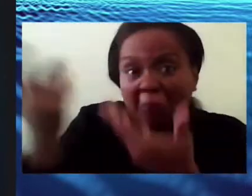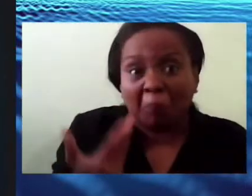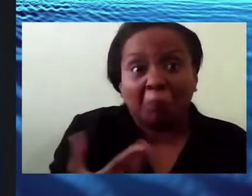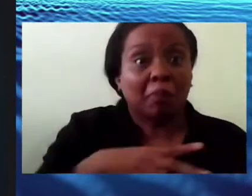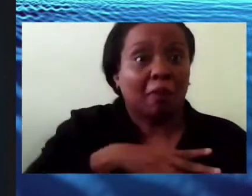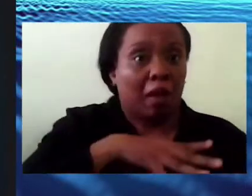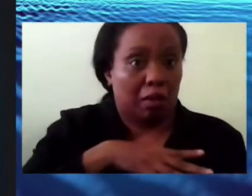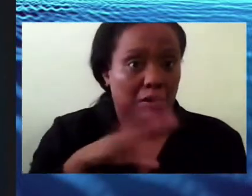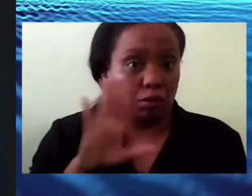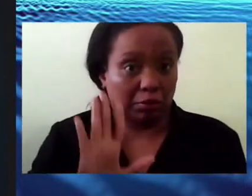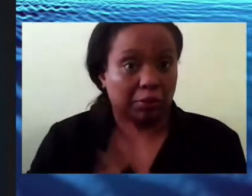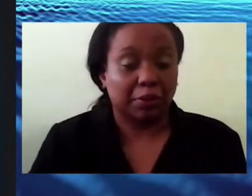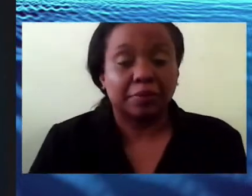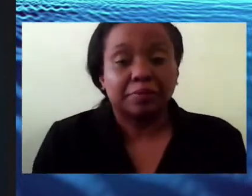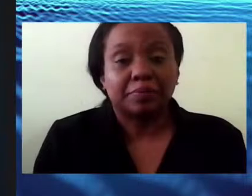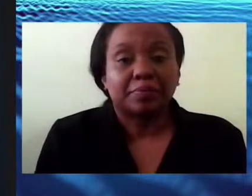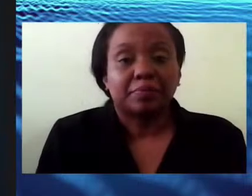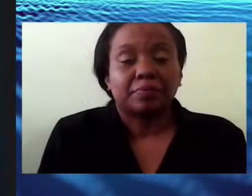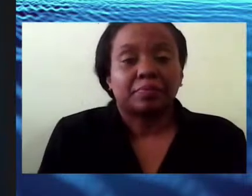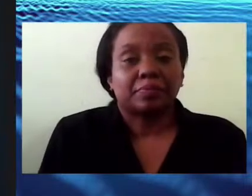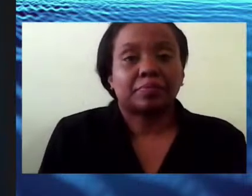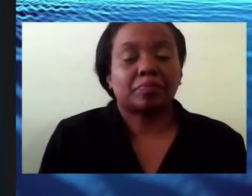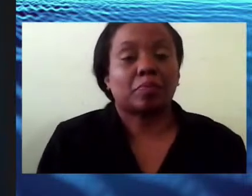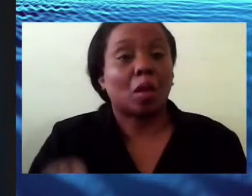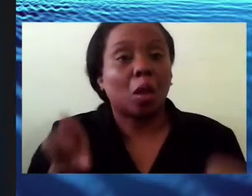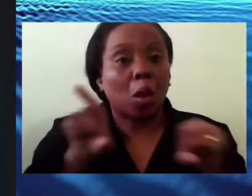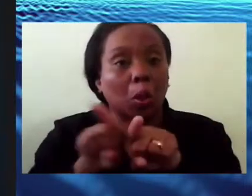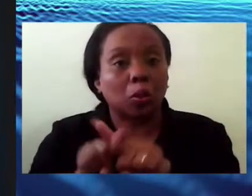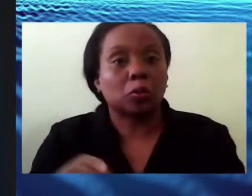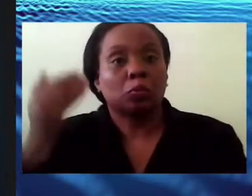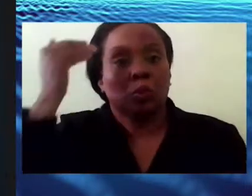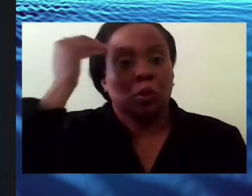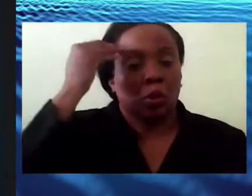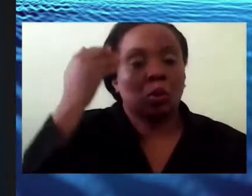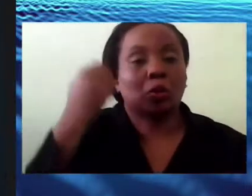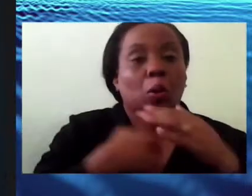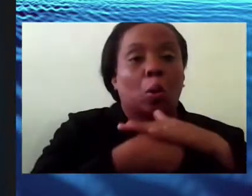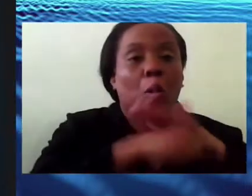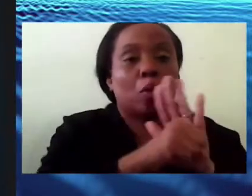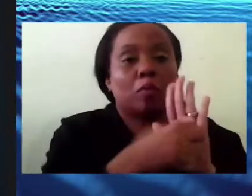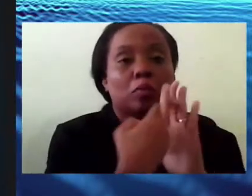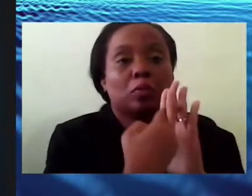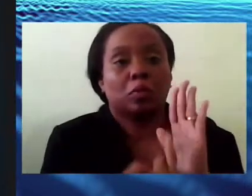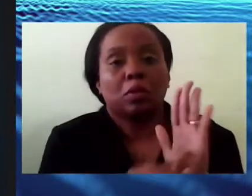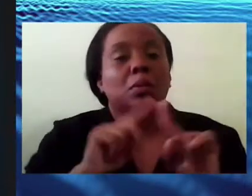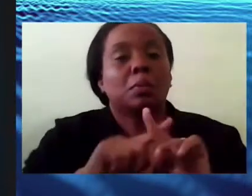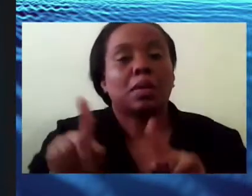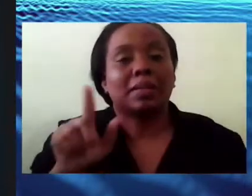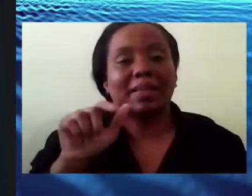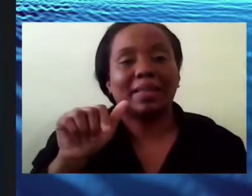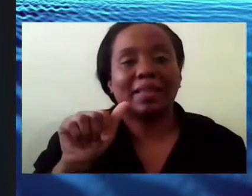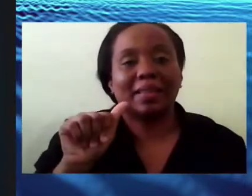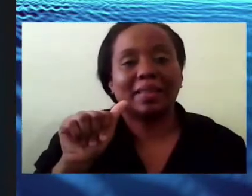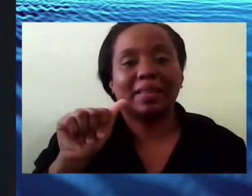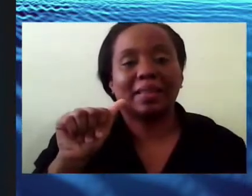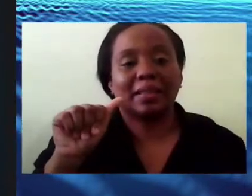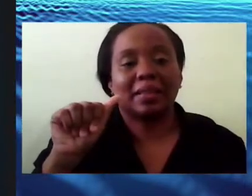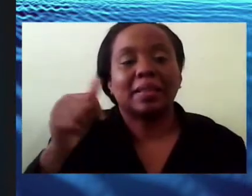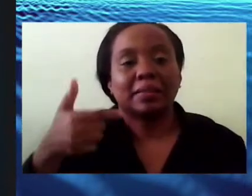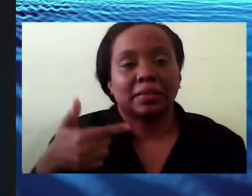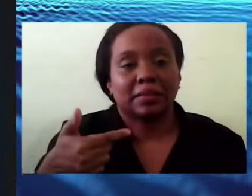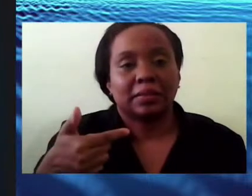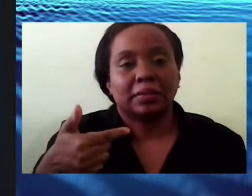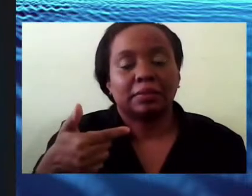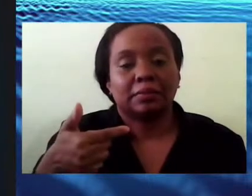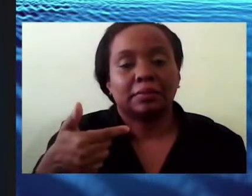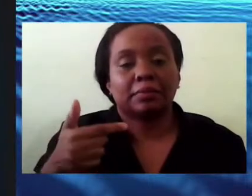extent, notwithstanding COVID-19 Directive number 8, the Attorney General has granted exemption for all businesses, all